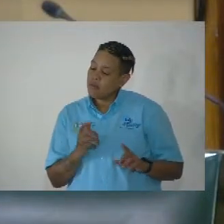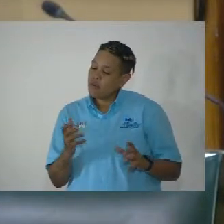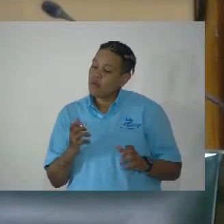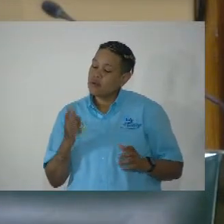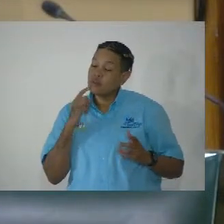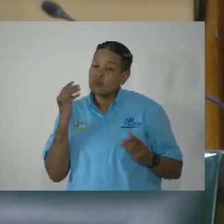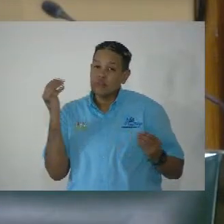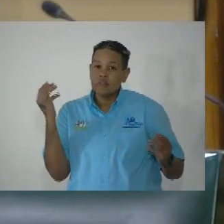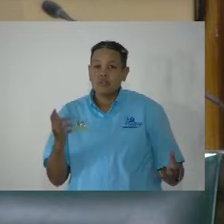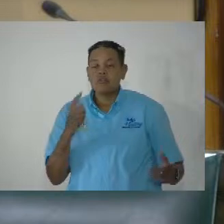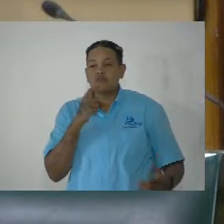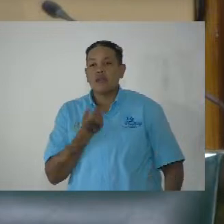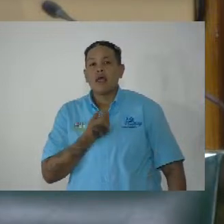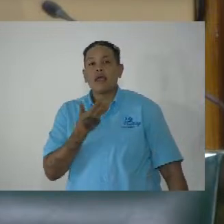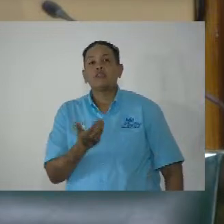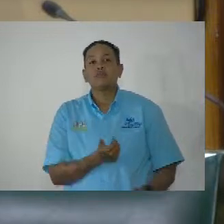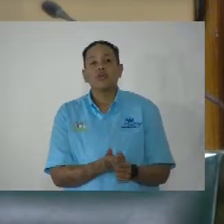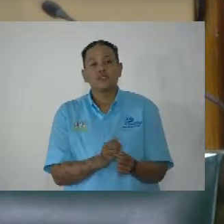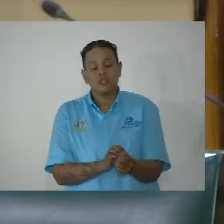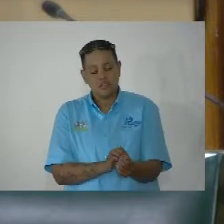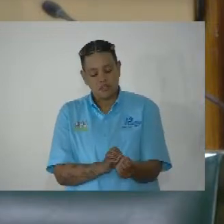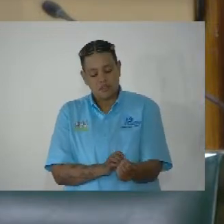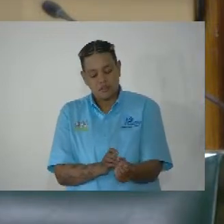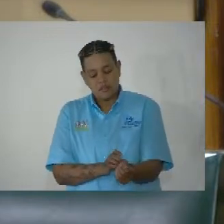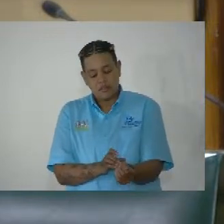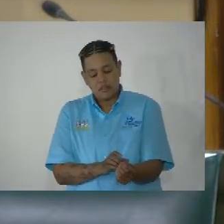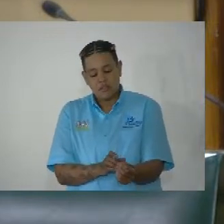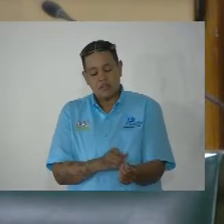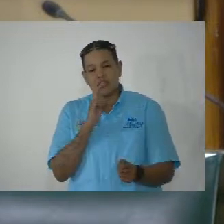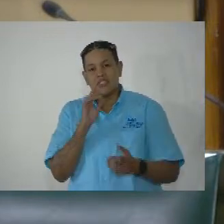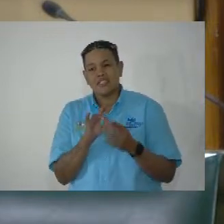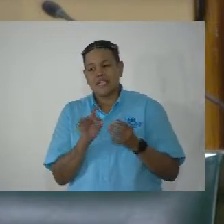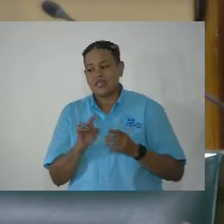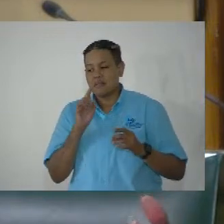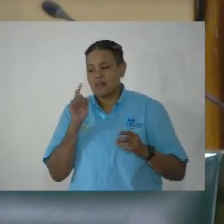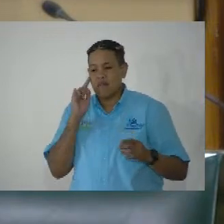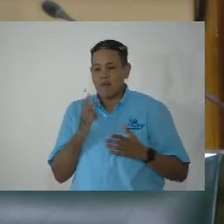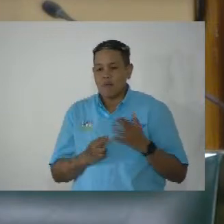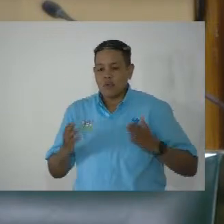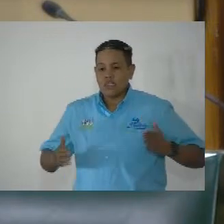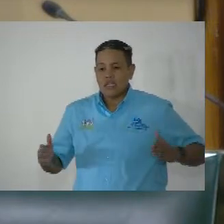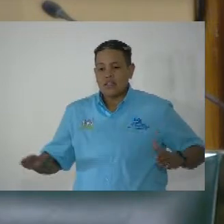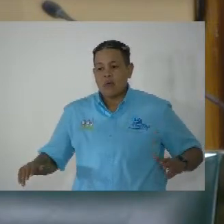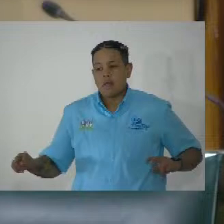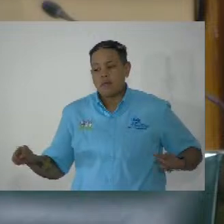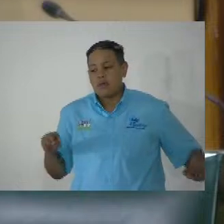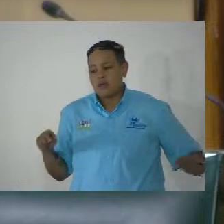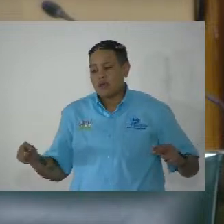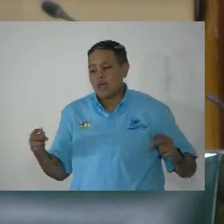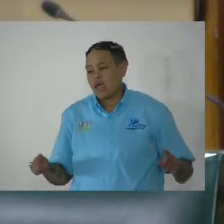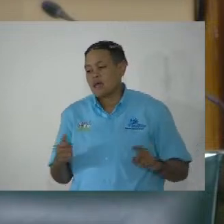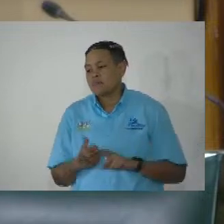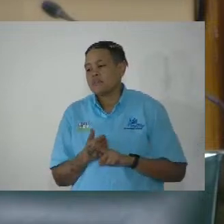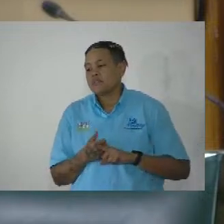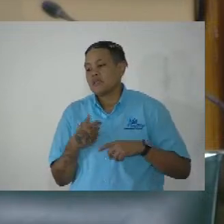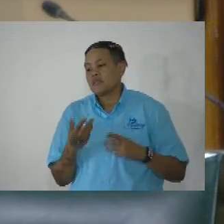just express the sentiments, I think, of both sides of the House, of the